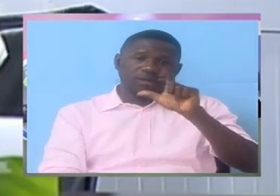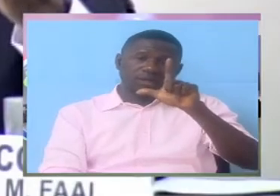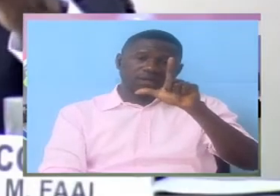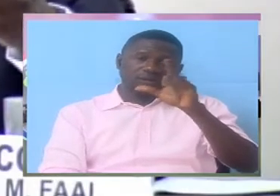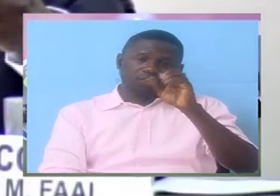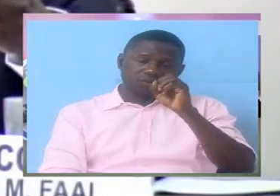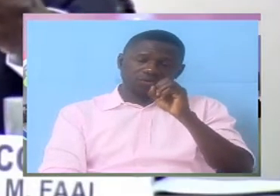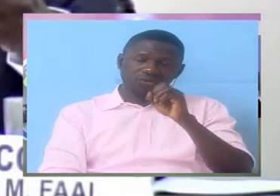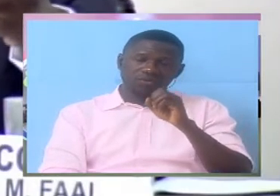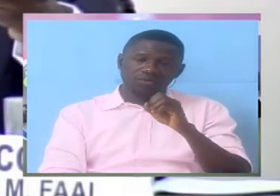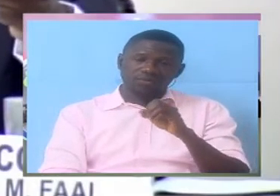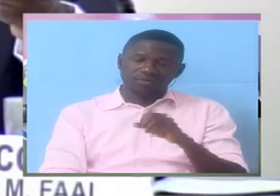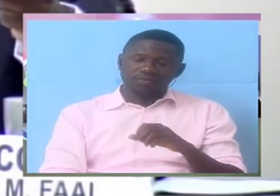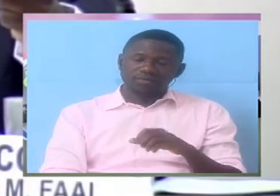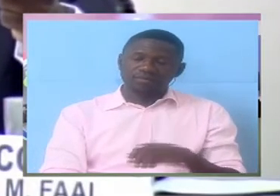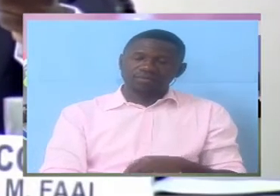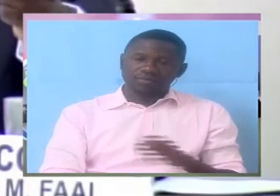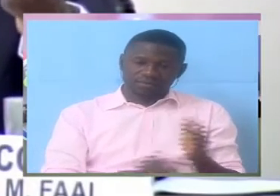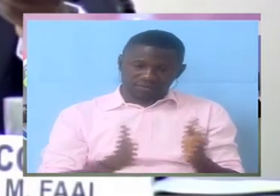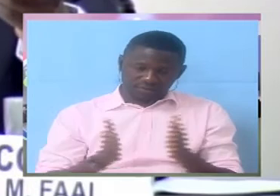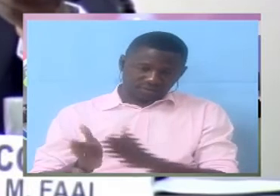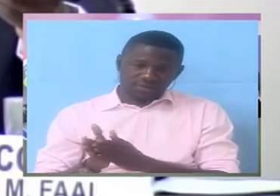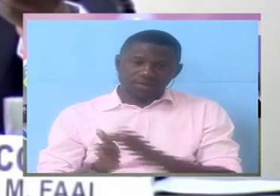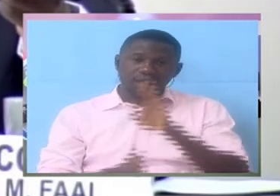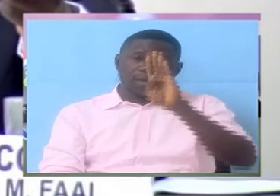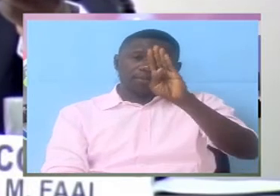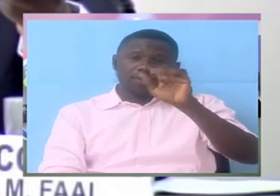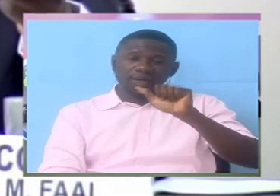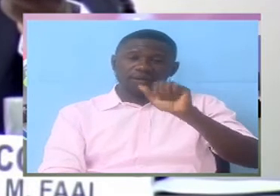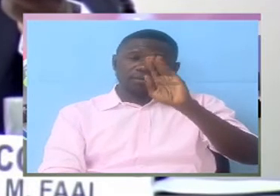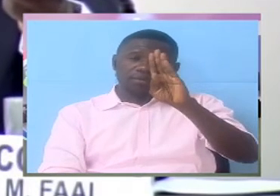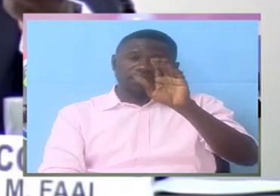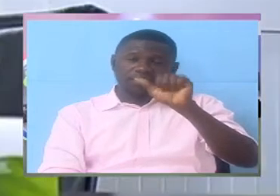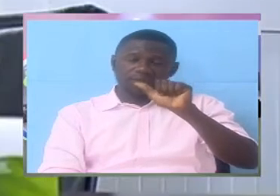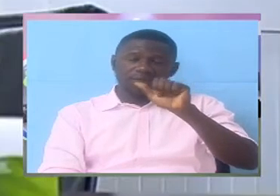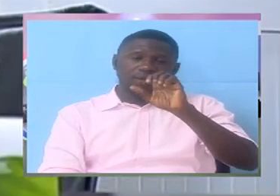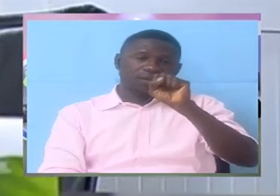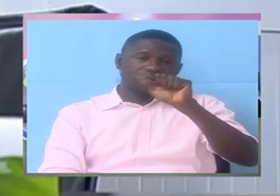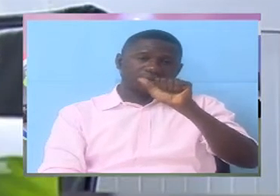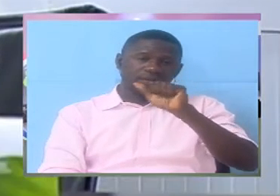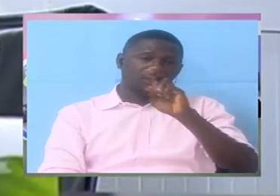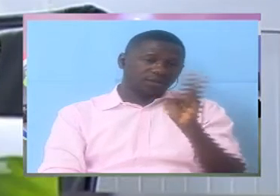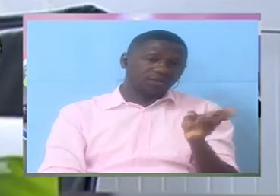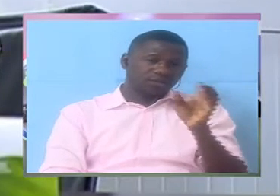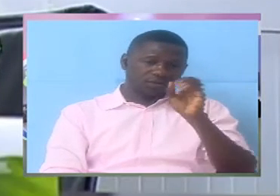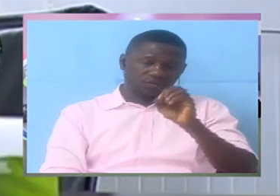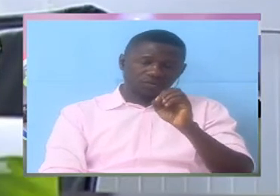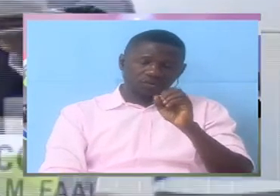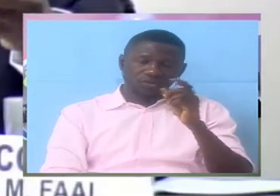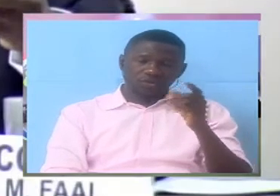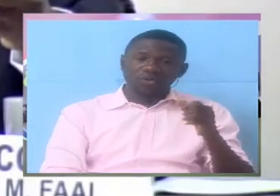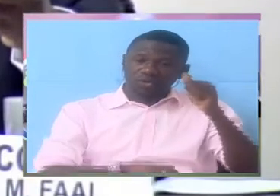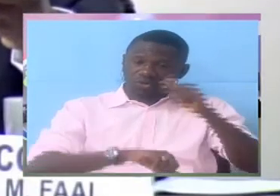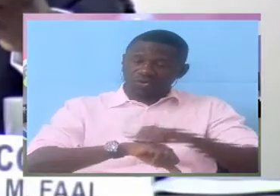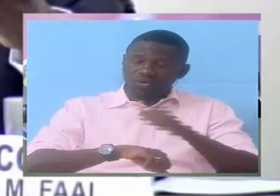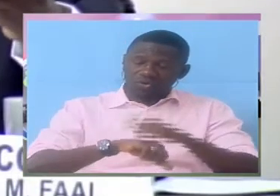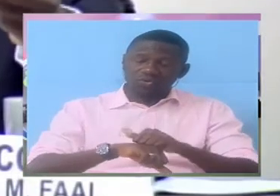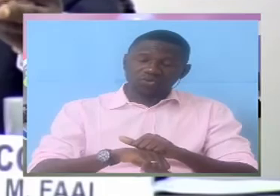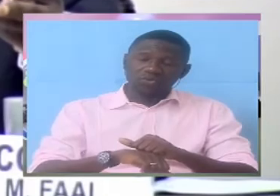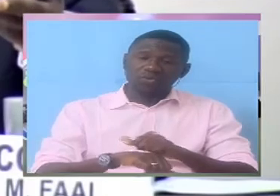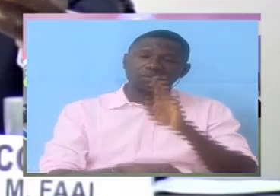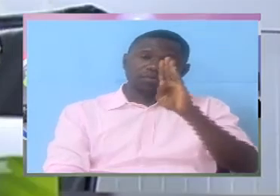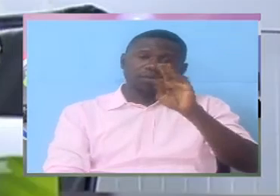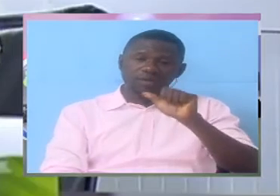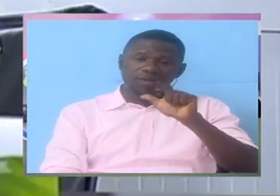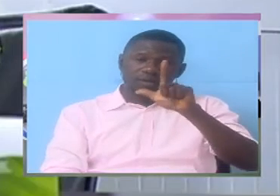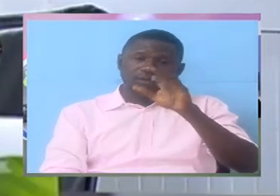Council. Baba Joba, Baba Saho, tortured Balokante. Baba Saho, Afanambulomara Balokante. You, yourself, Salmina Drammeh, you